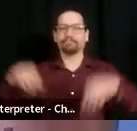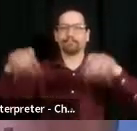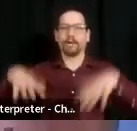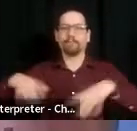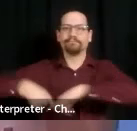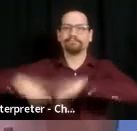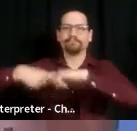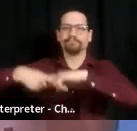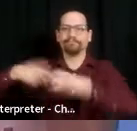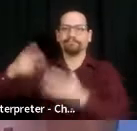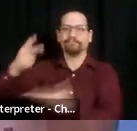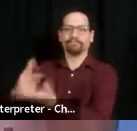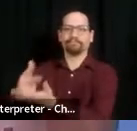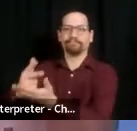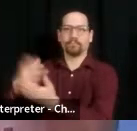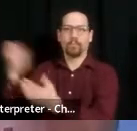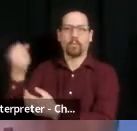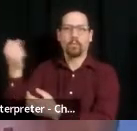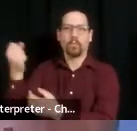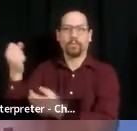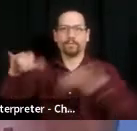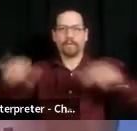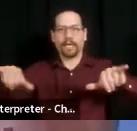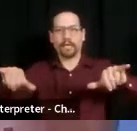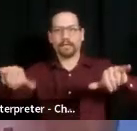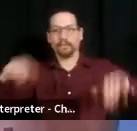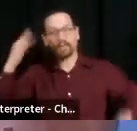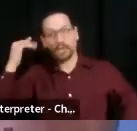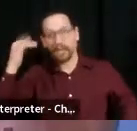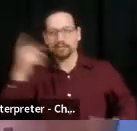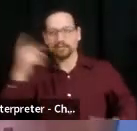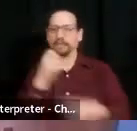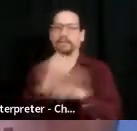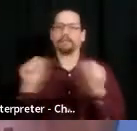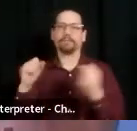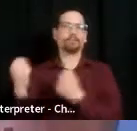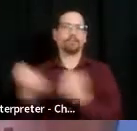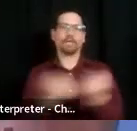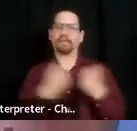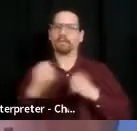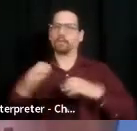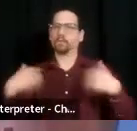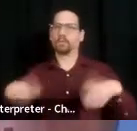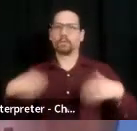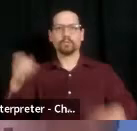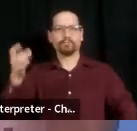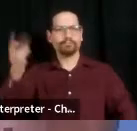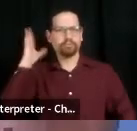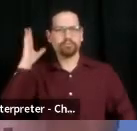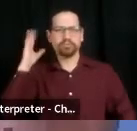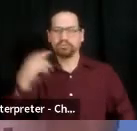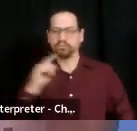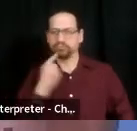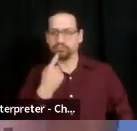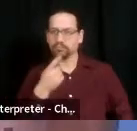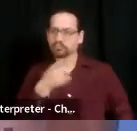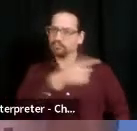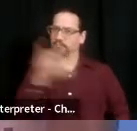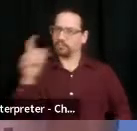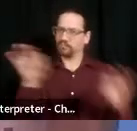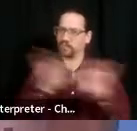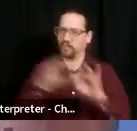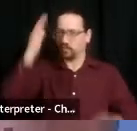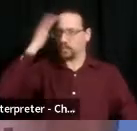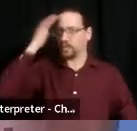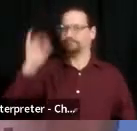and that we should make sure that the people in the state of Rhode Island hear that loud and clear. Let's stay home, and let's be careful, and let's be